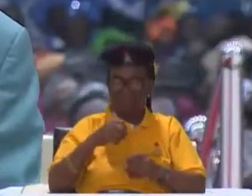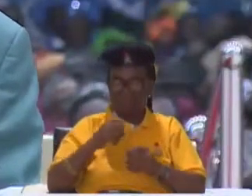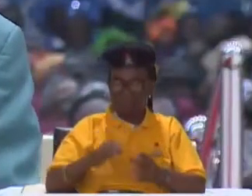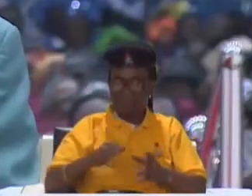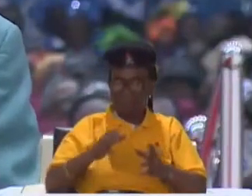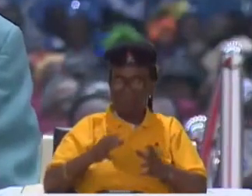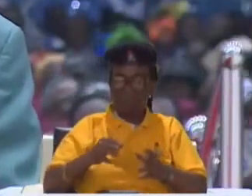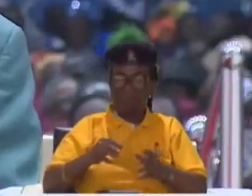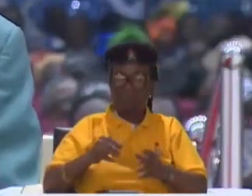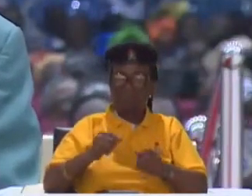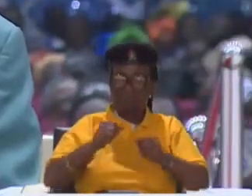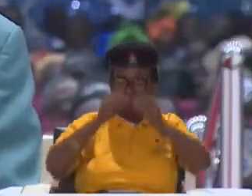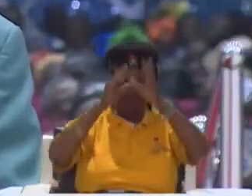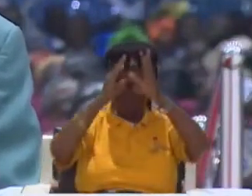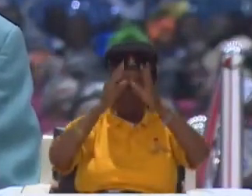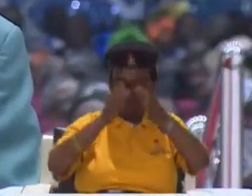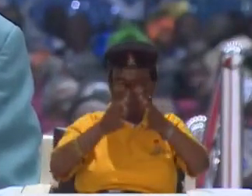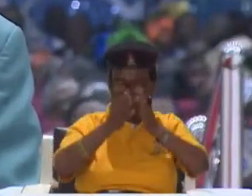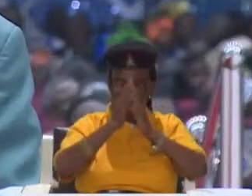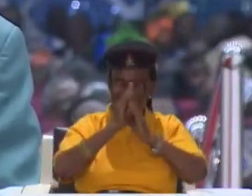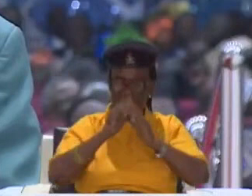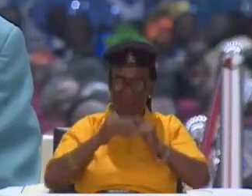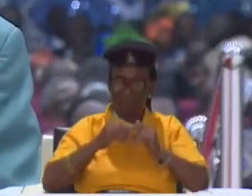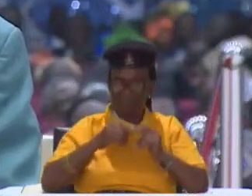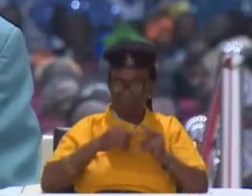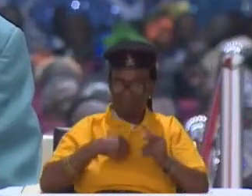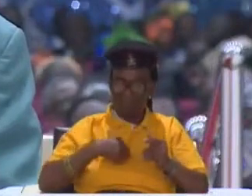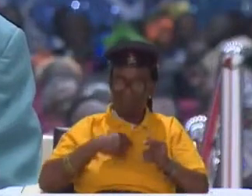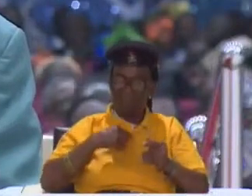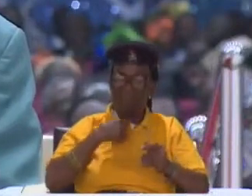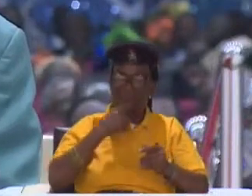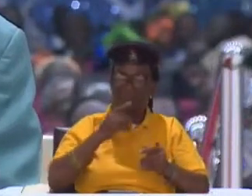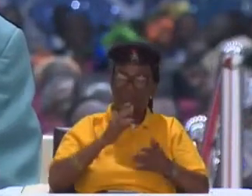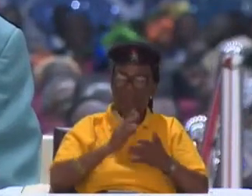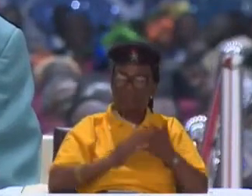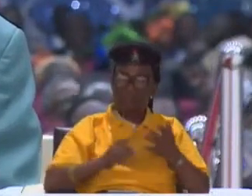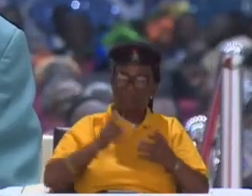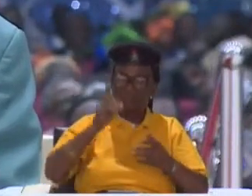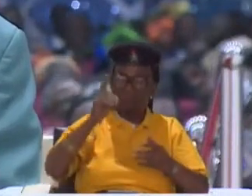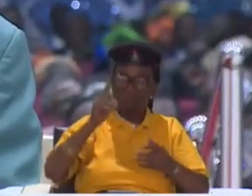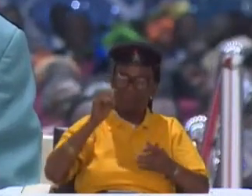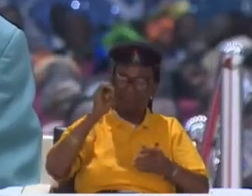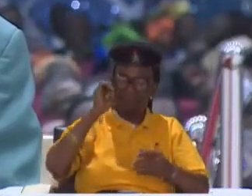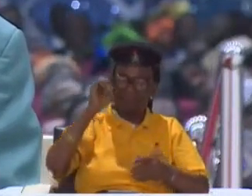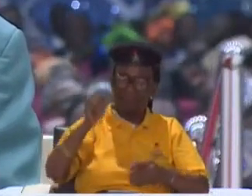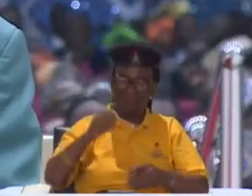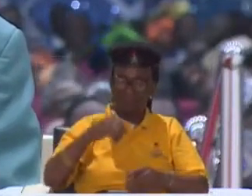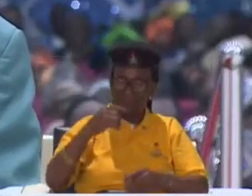Daddy asked me to tell someone. Daddy, need you when you go. He said, very soon.